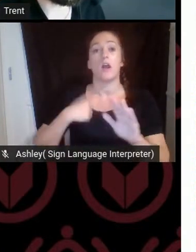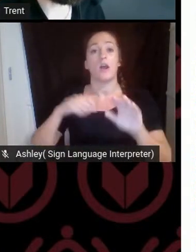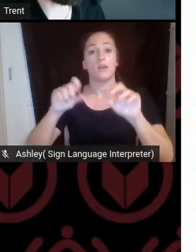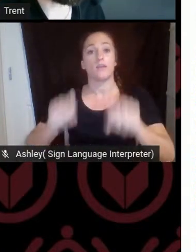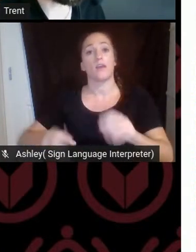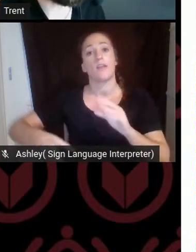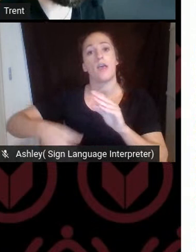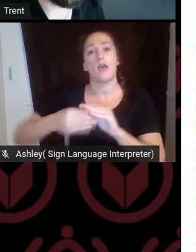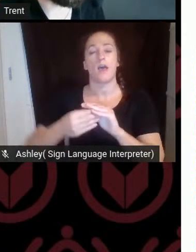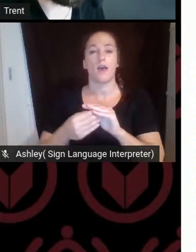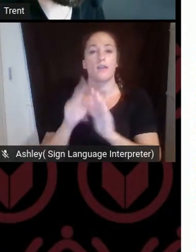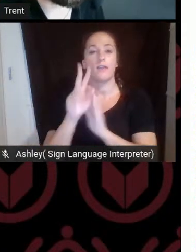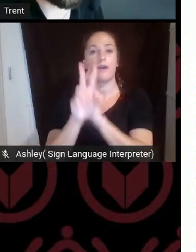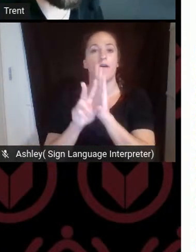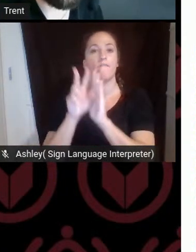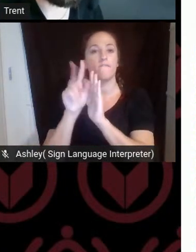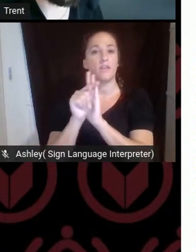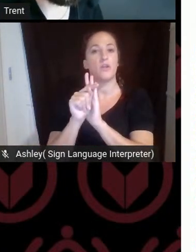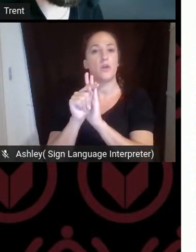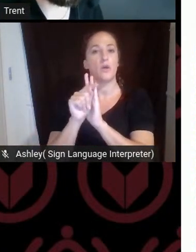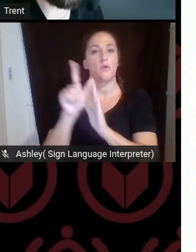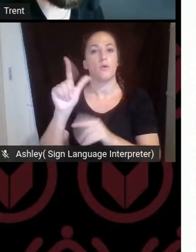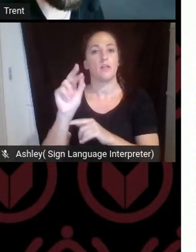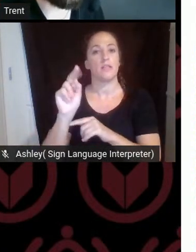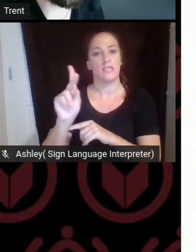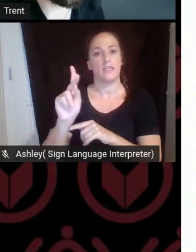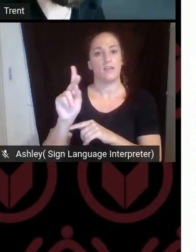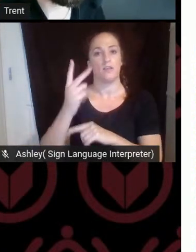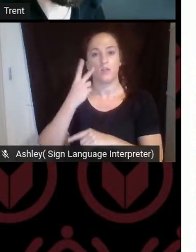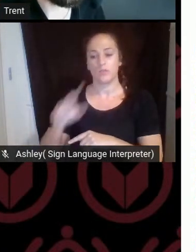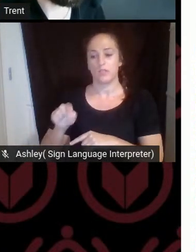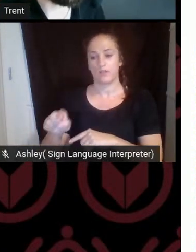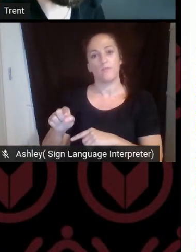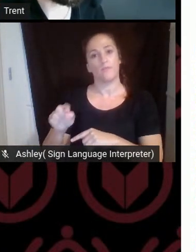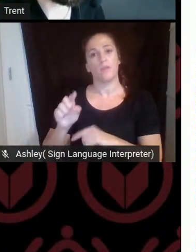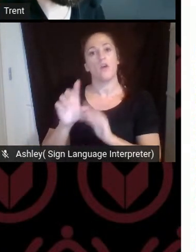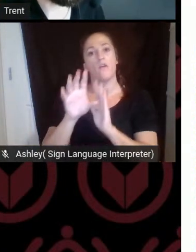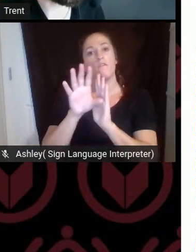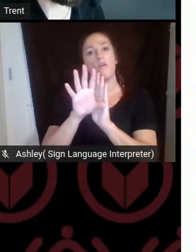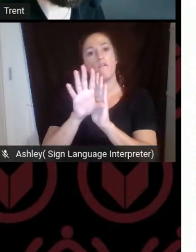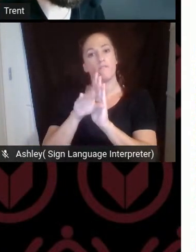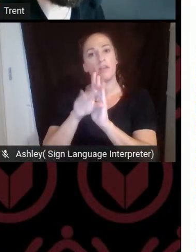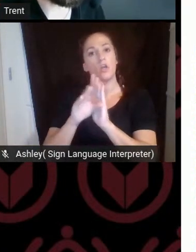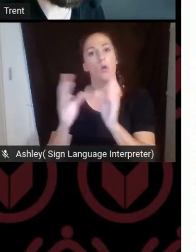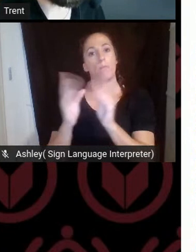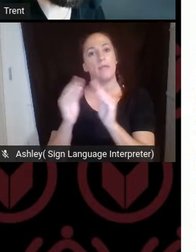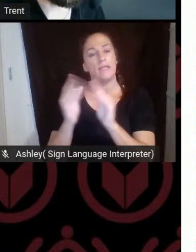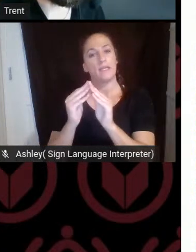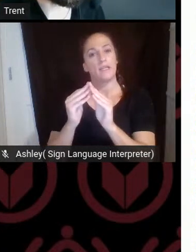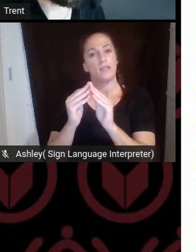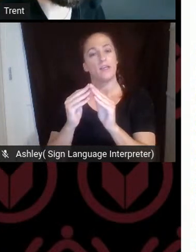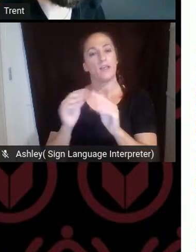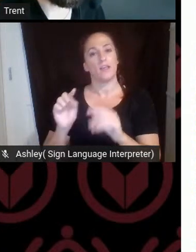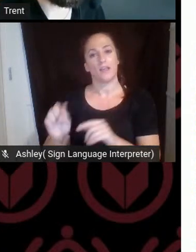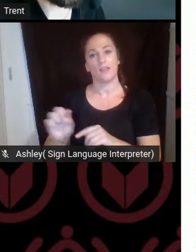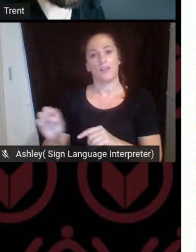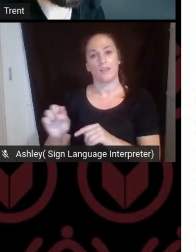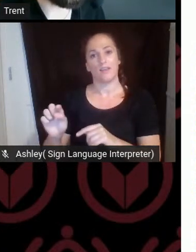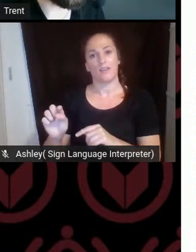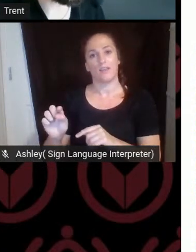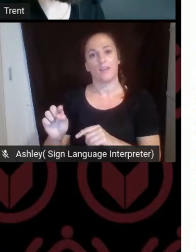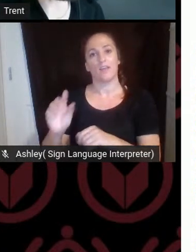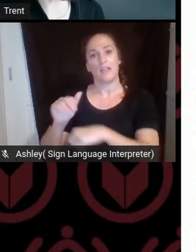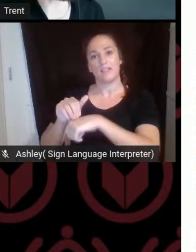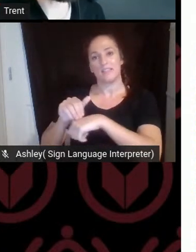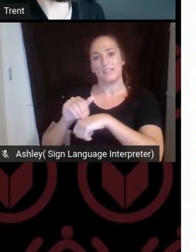So all I need to do is just click that button that says Add Google Meet Video Conferencing, and there it is. When I send the invitation, she'll get a